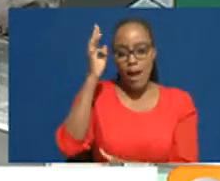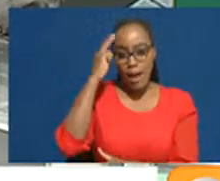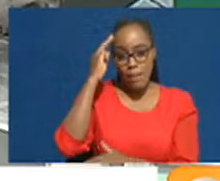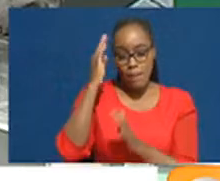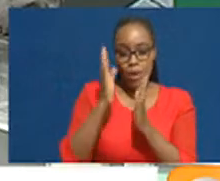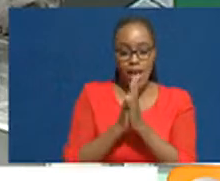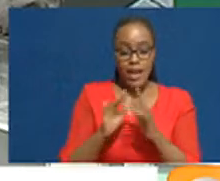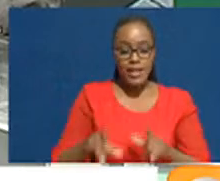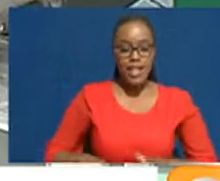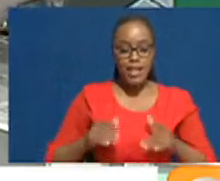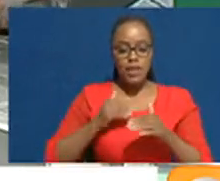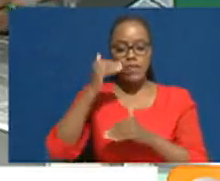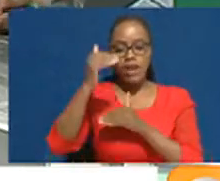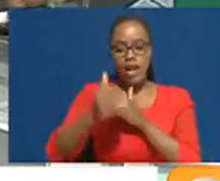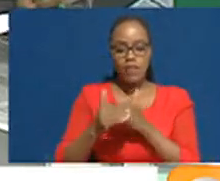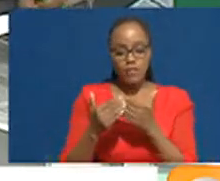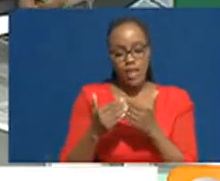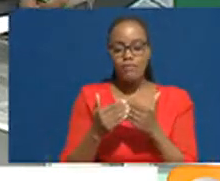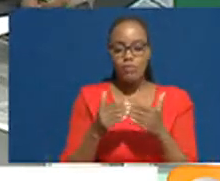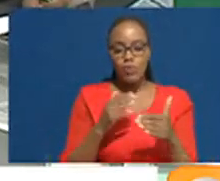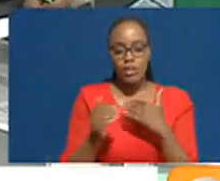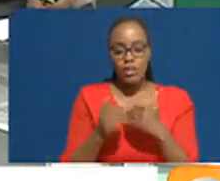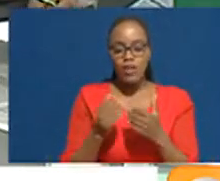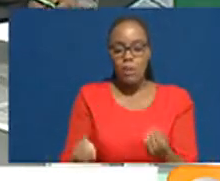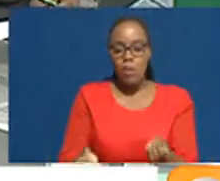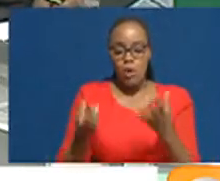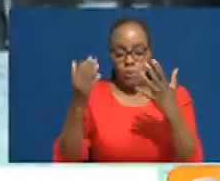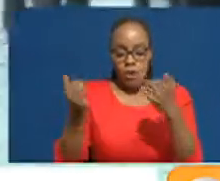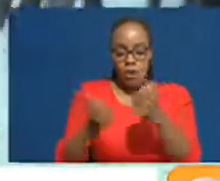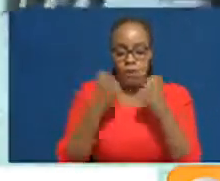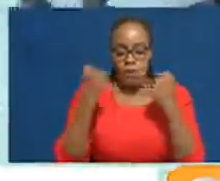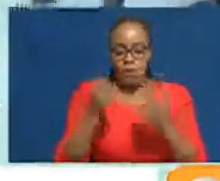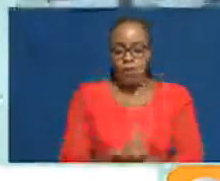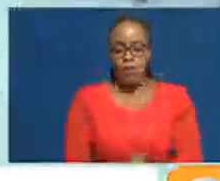and life after the terror attack.